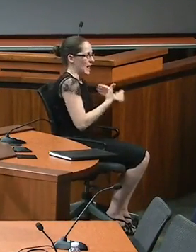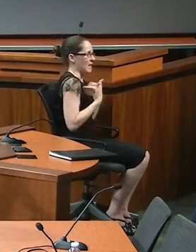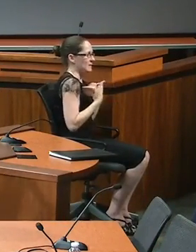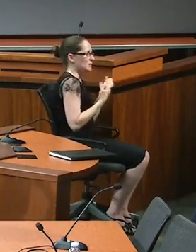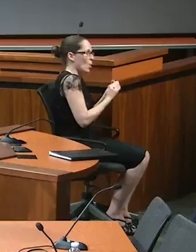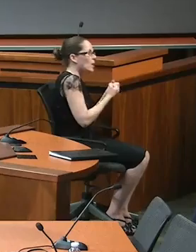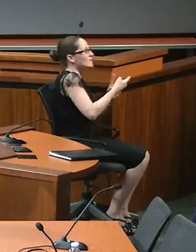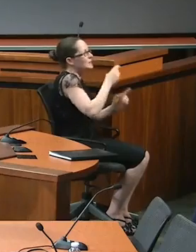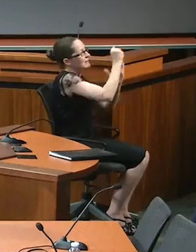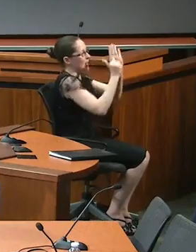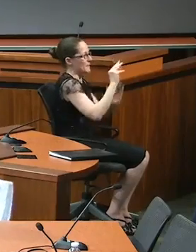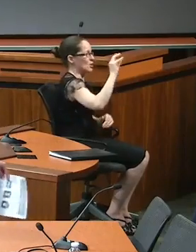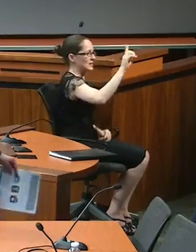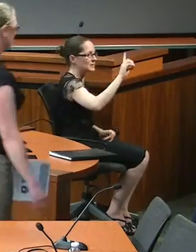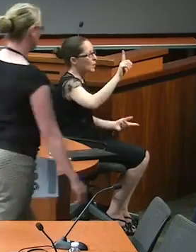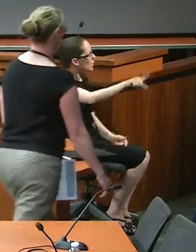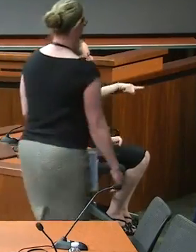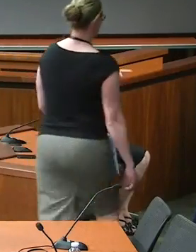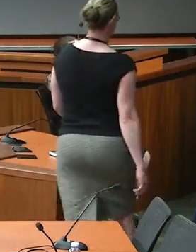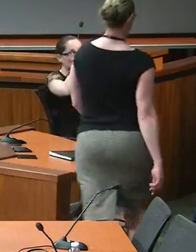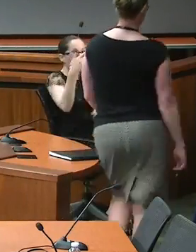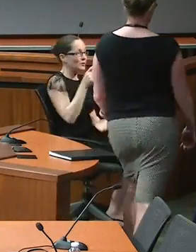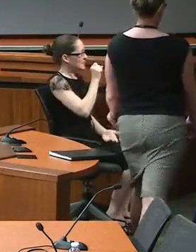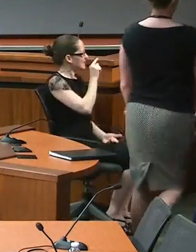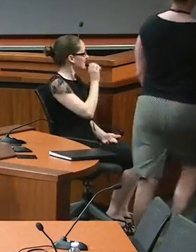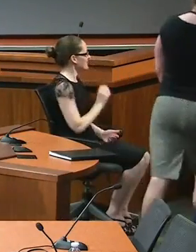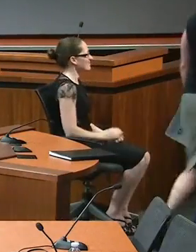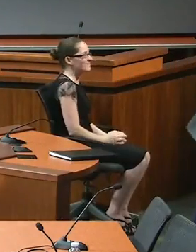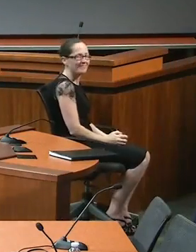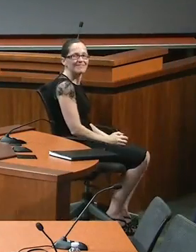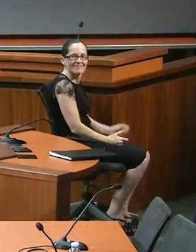over to Steve, again, who's helped us so much with the public engagement process. Steve.